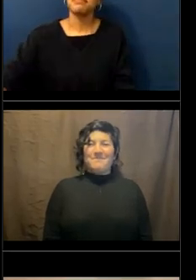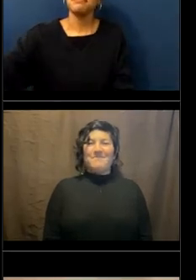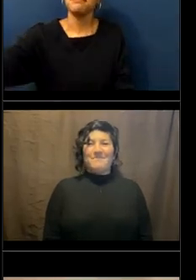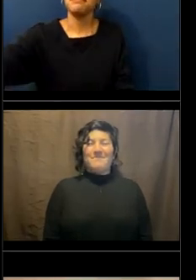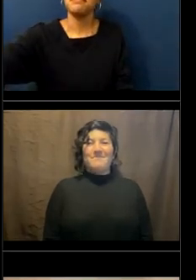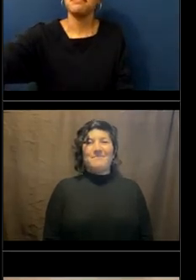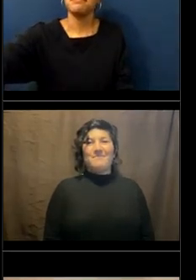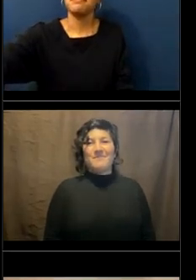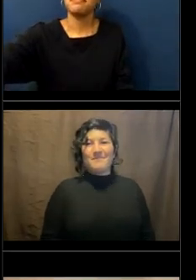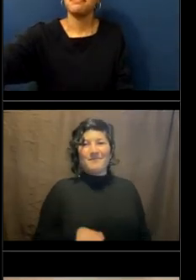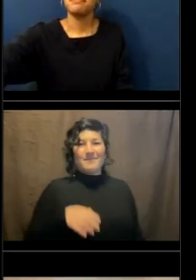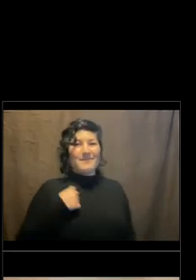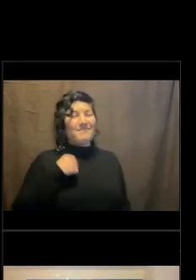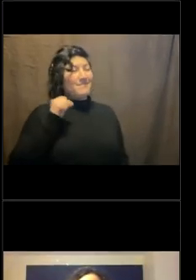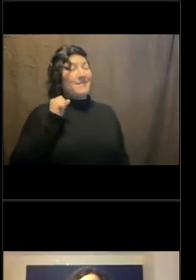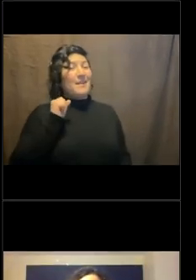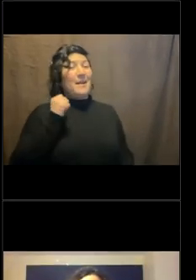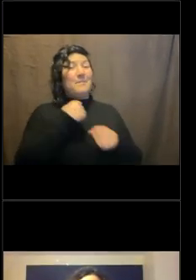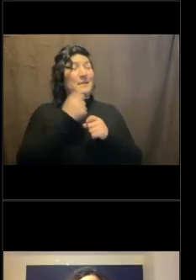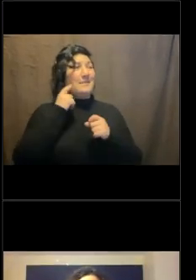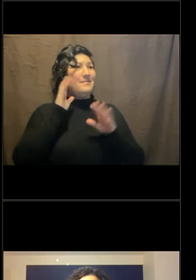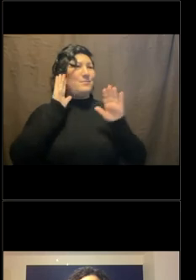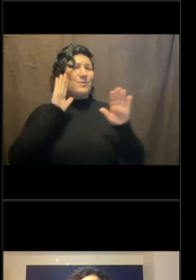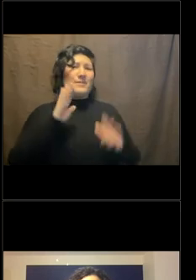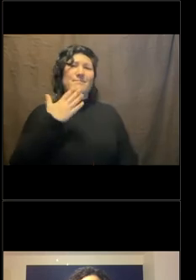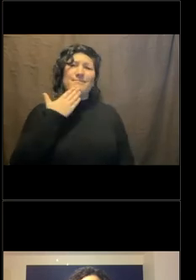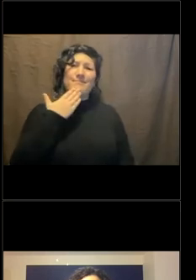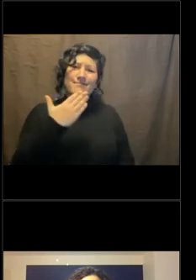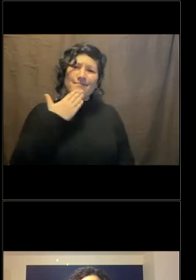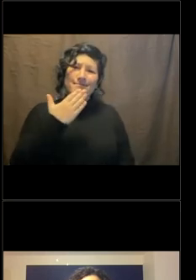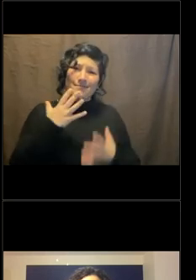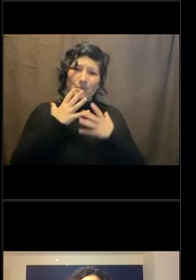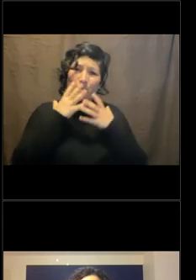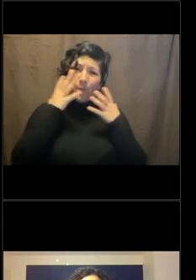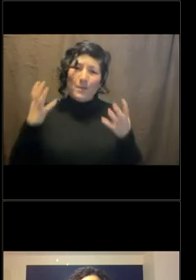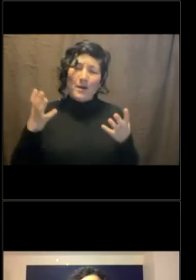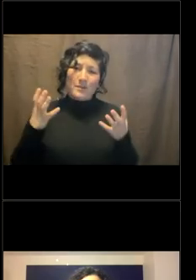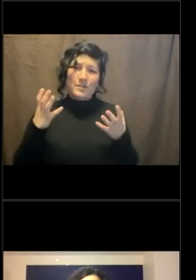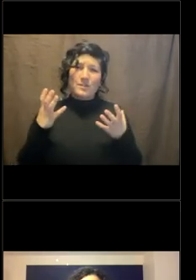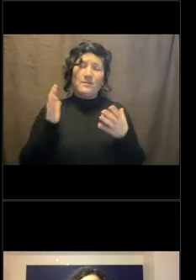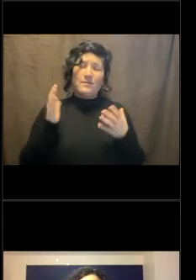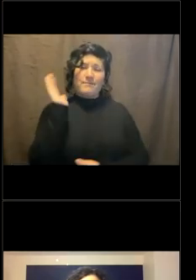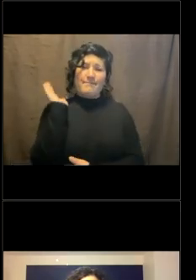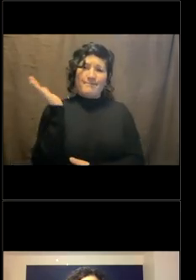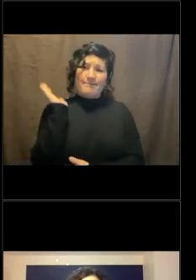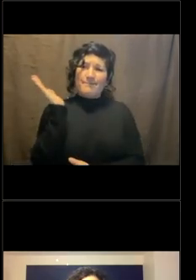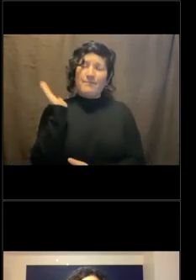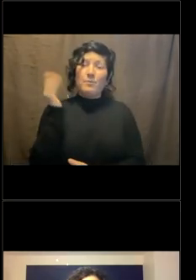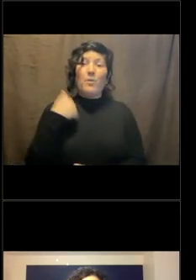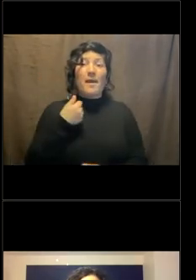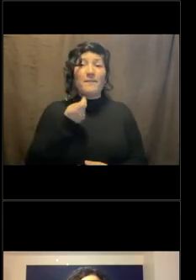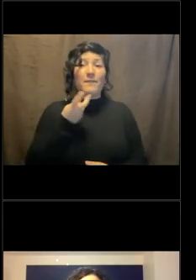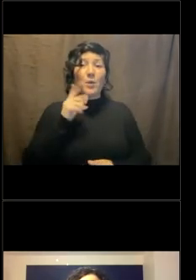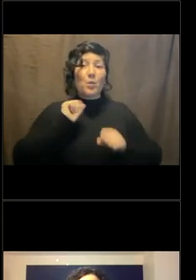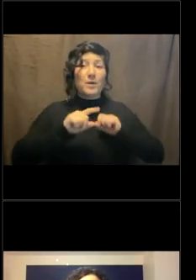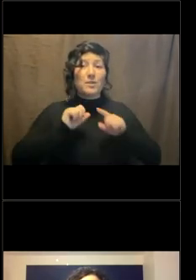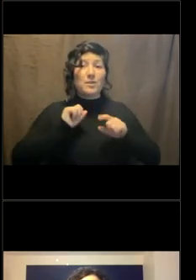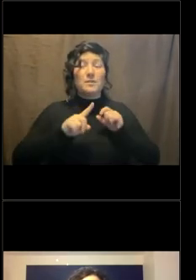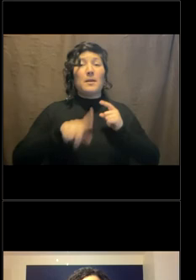my camera again. So thank you so much for this talk. And I, you know, we've got a couple questions about